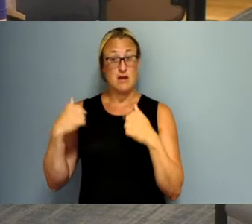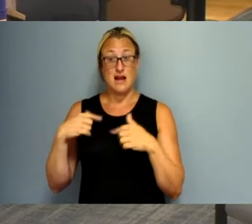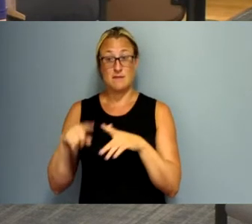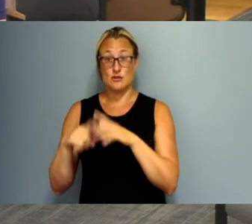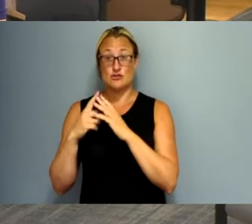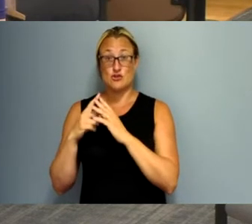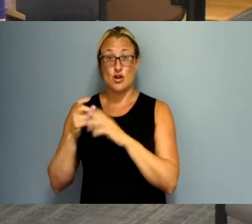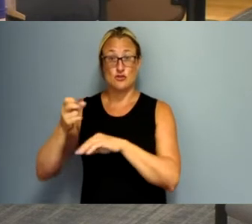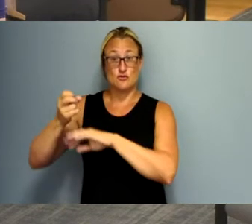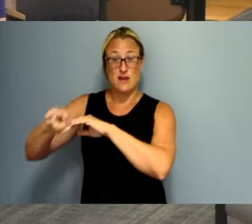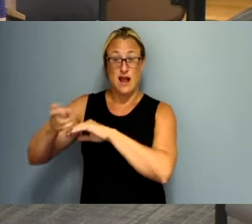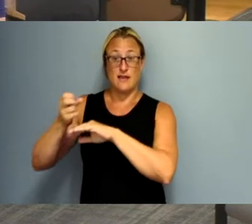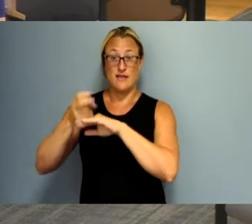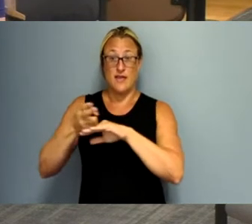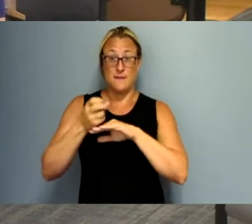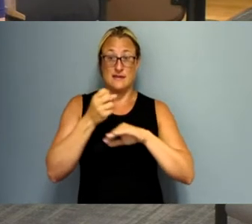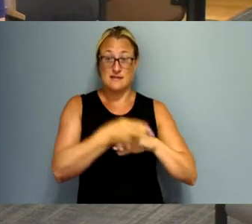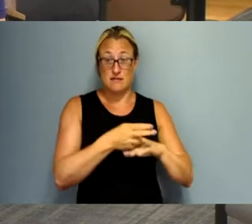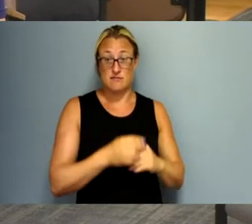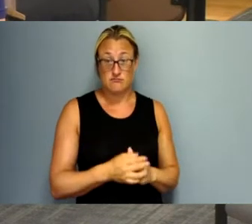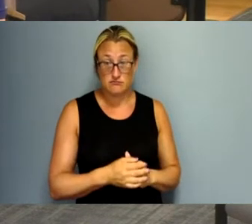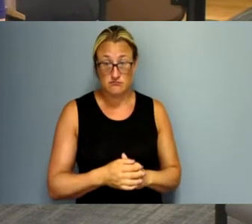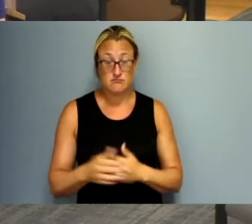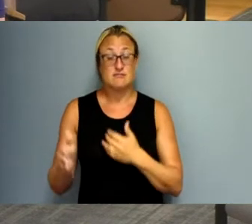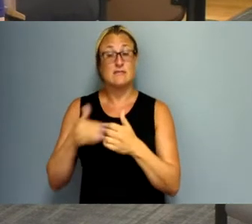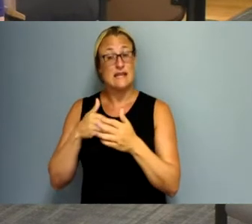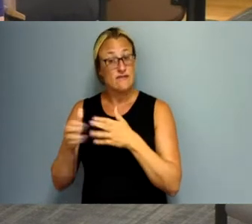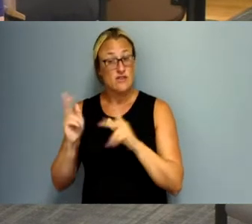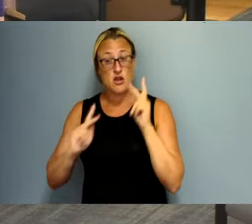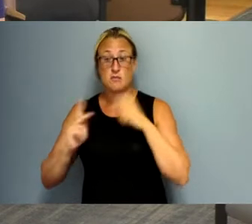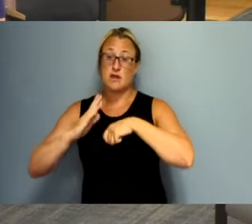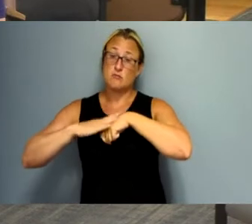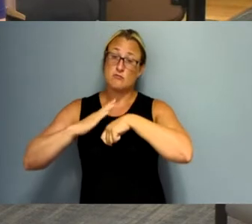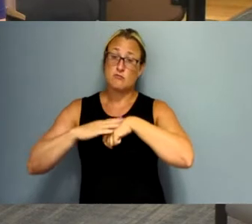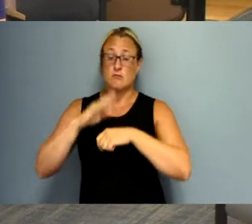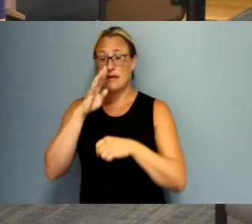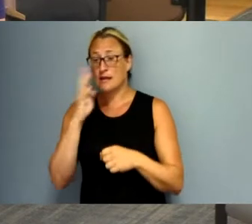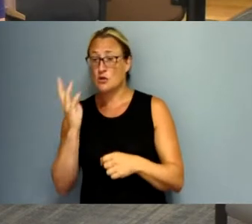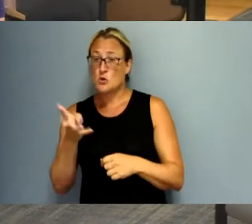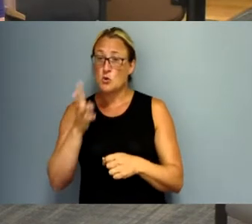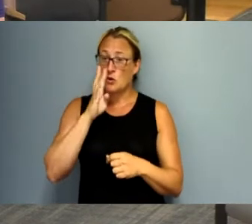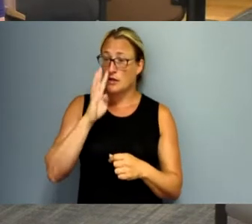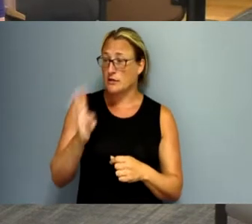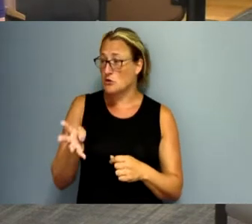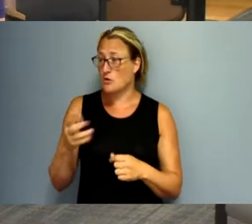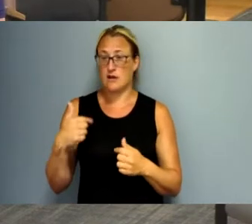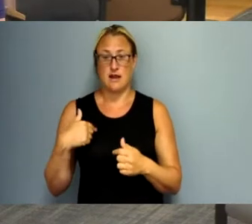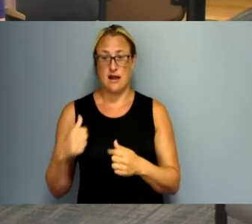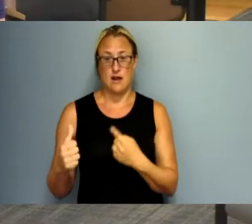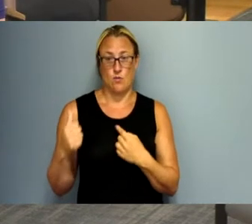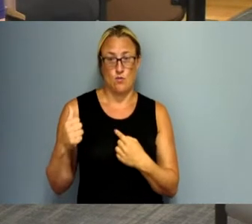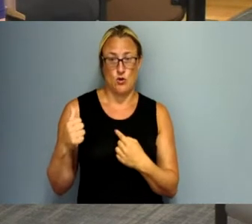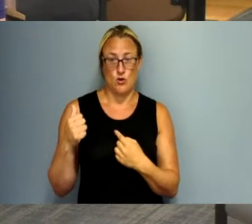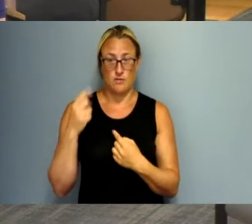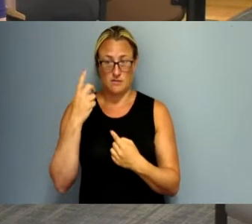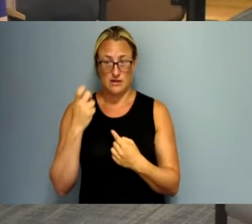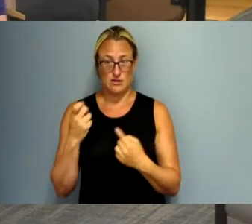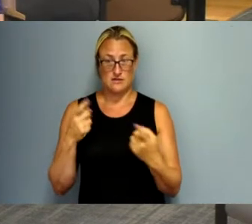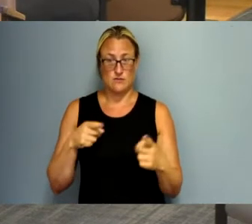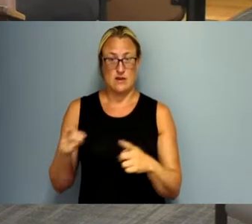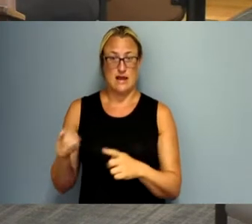down. Because even though people have advised us, just ignore them when they lie, I'm not going to do that because of what happened in